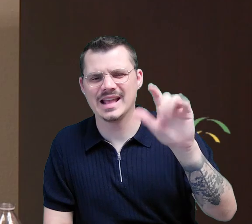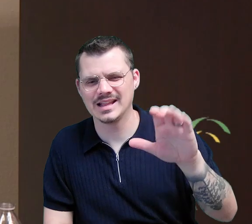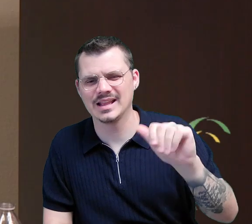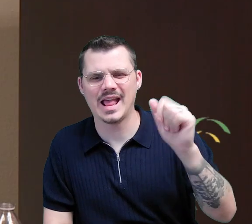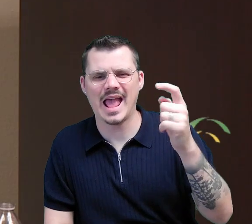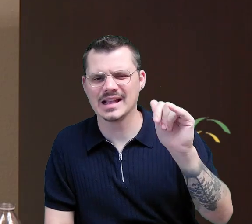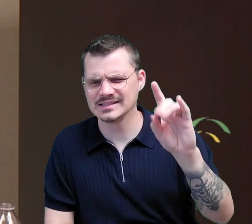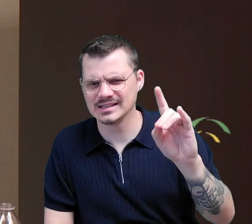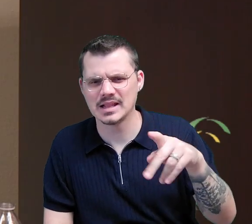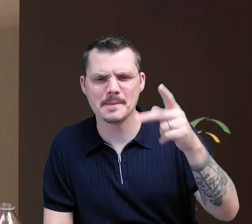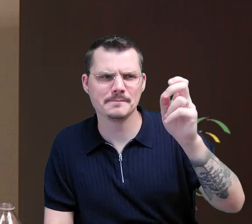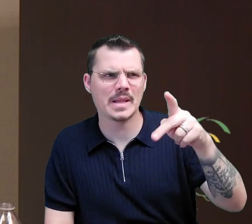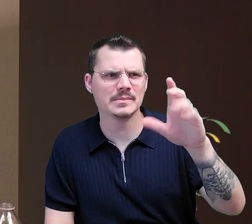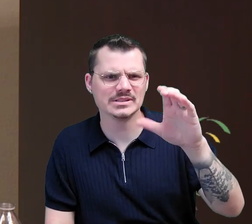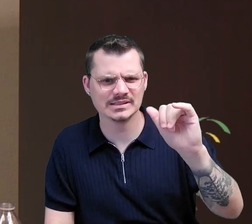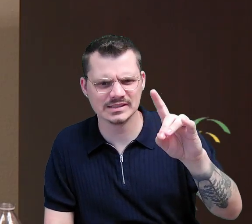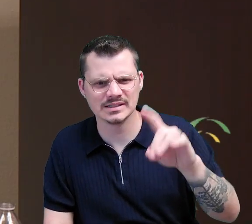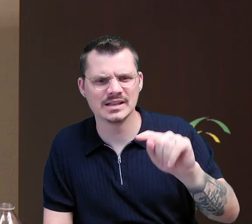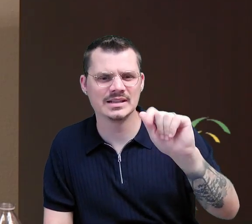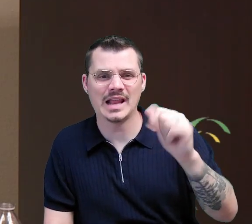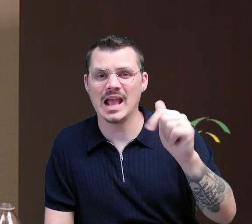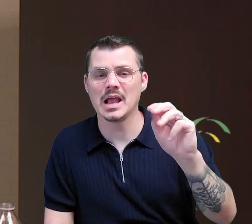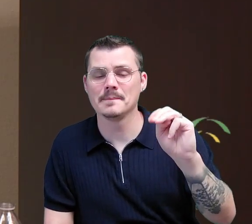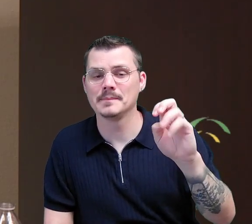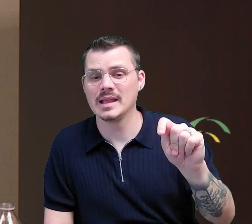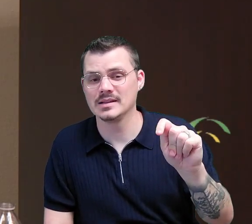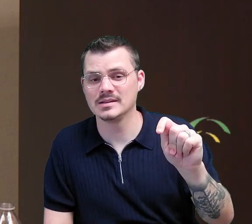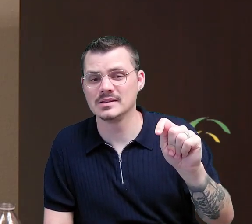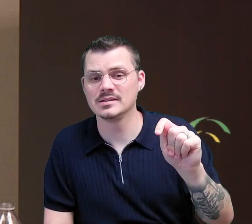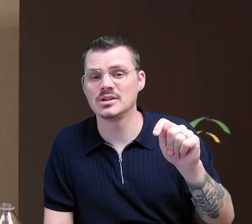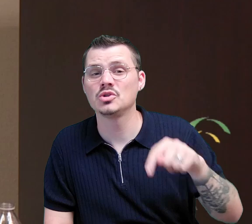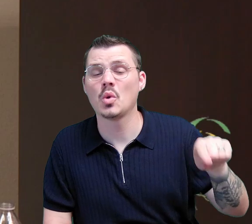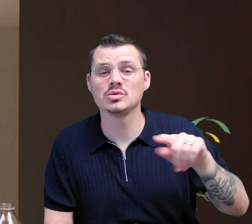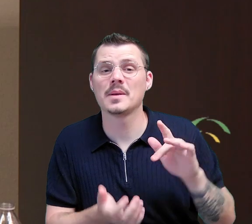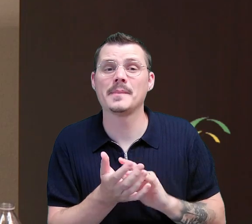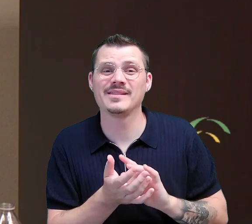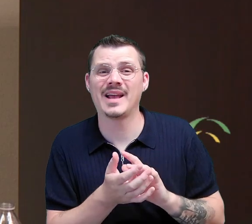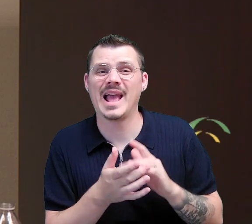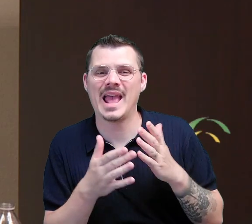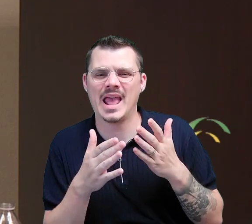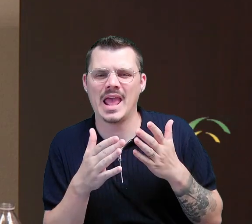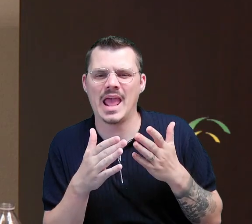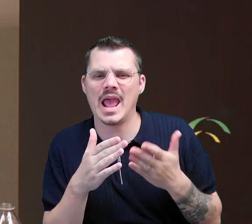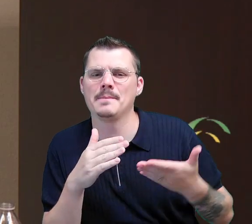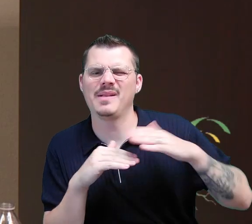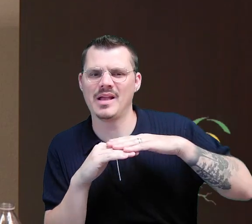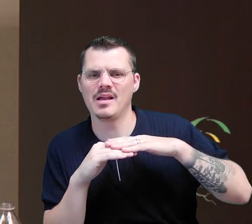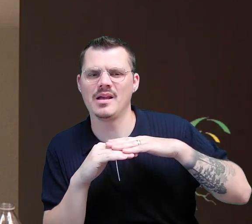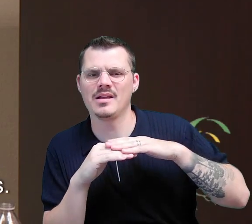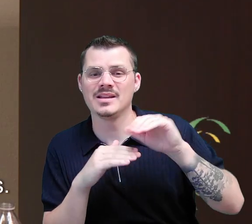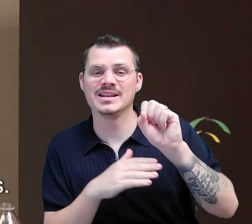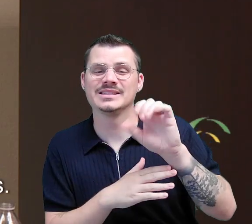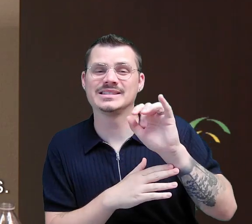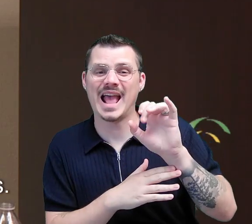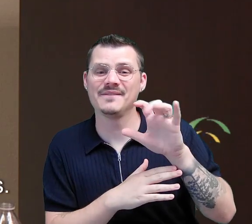Zantac, Axid, Pepsid, Tagamet, those medicines amplify